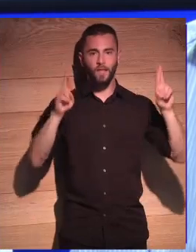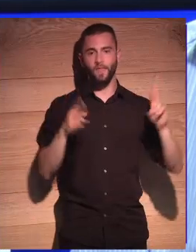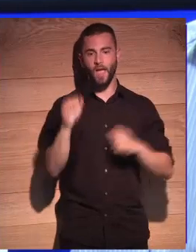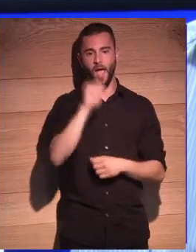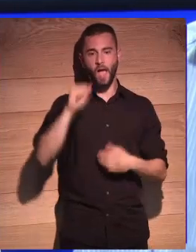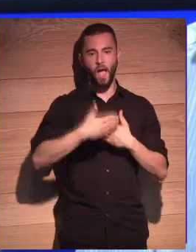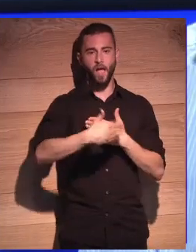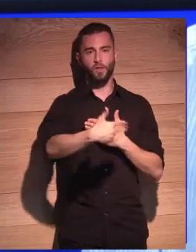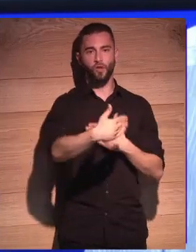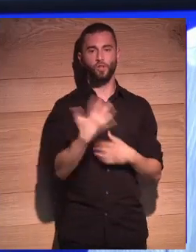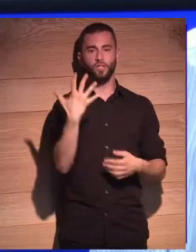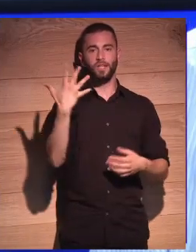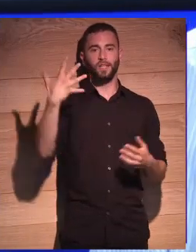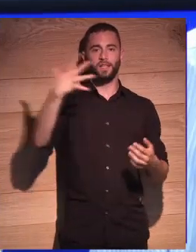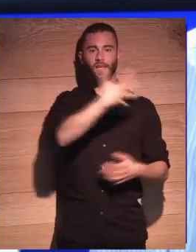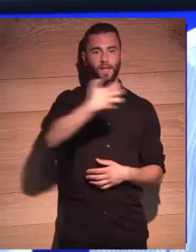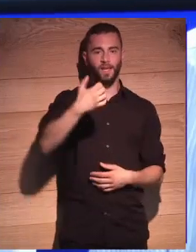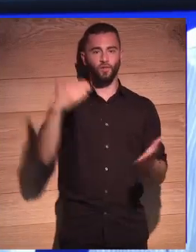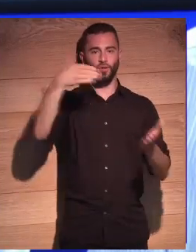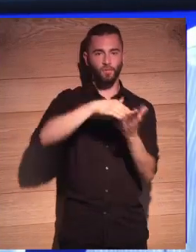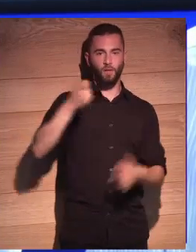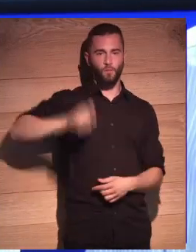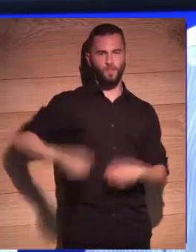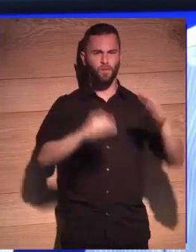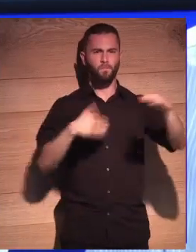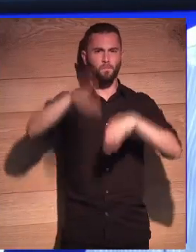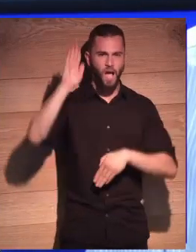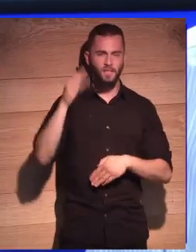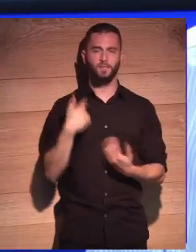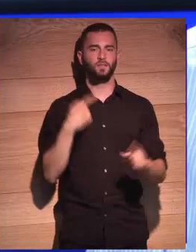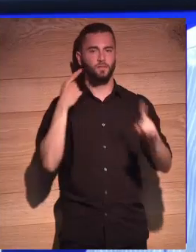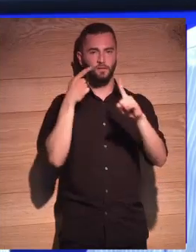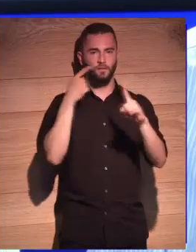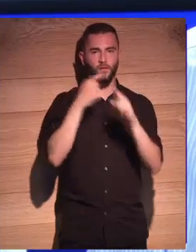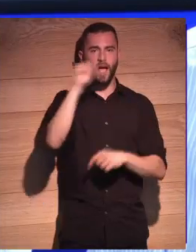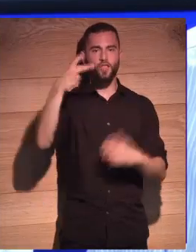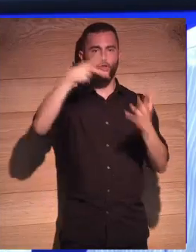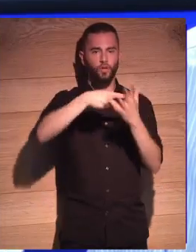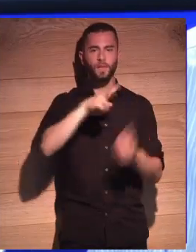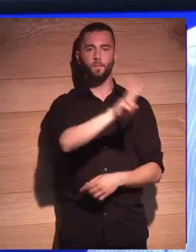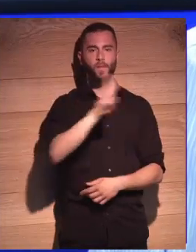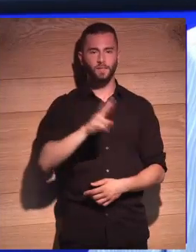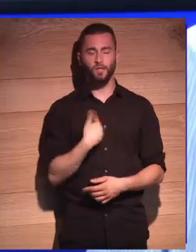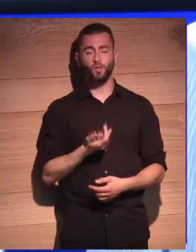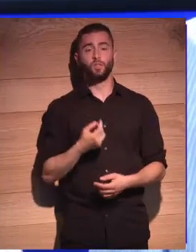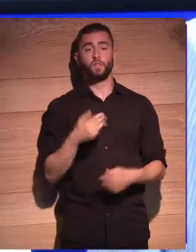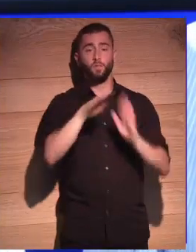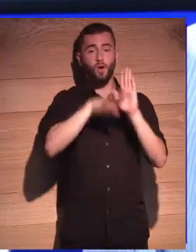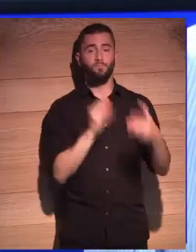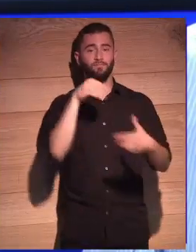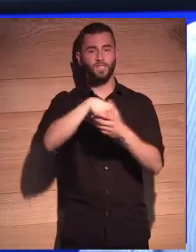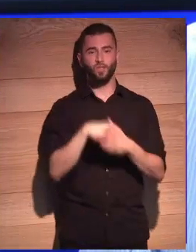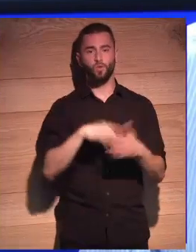it was expected that in the coming years, 500,000 professionals dealing with all these extended